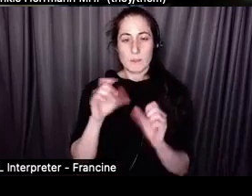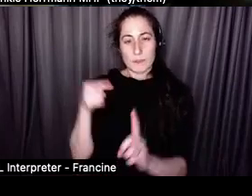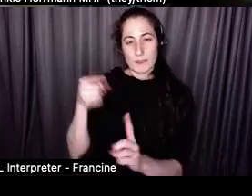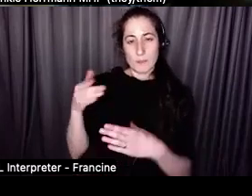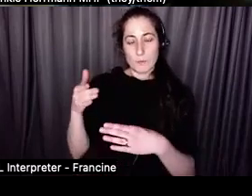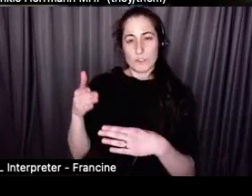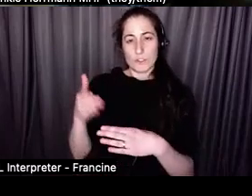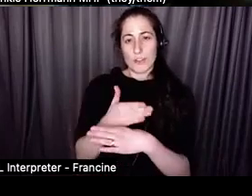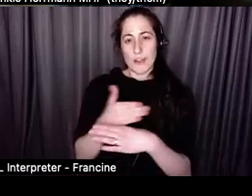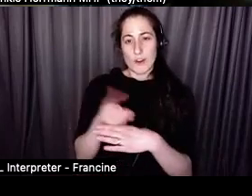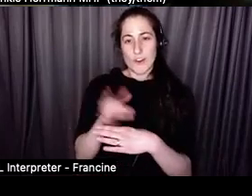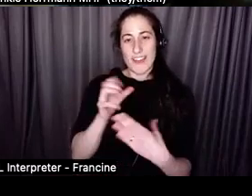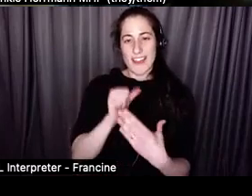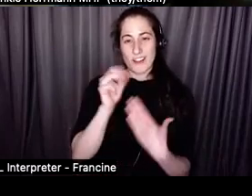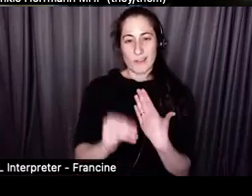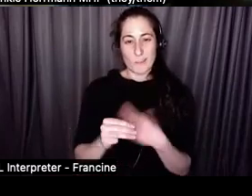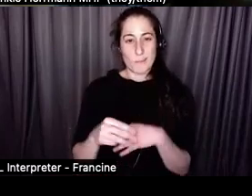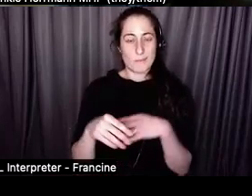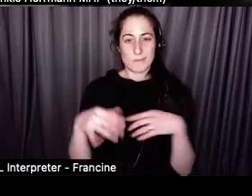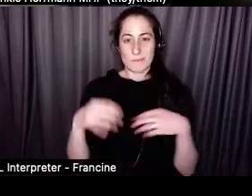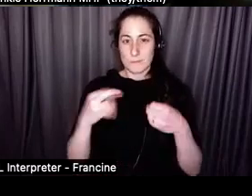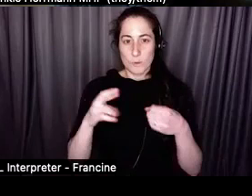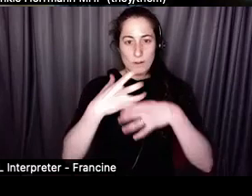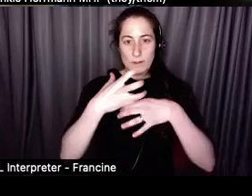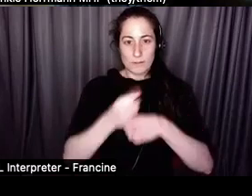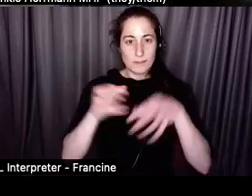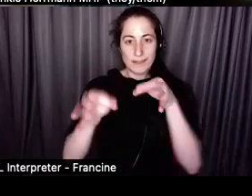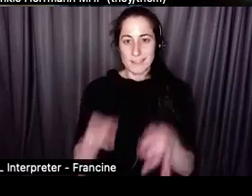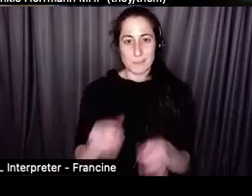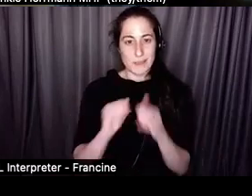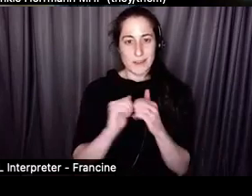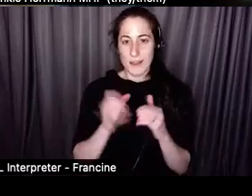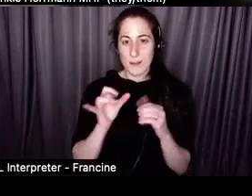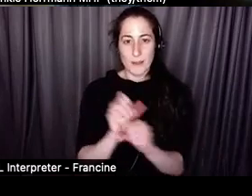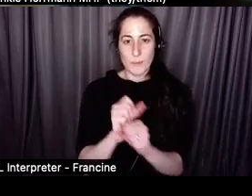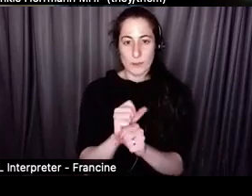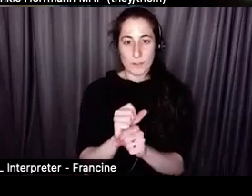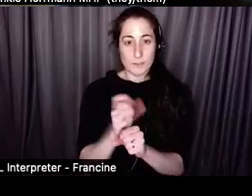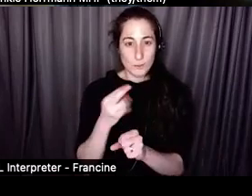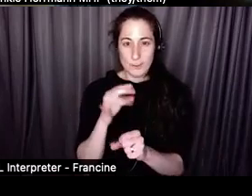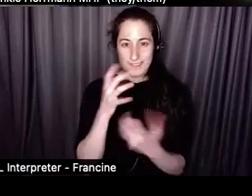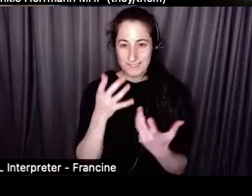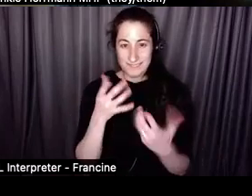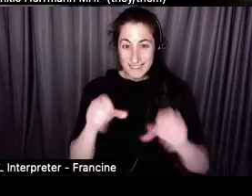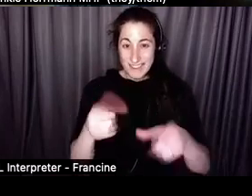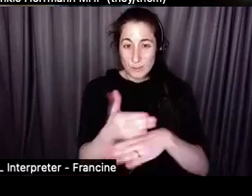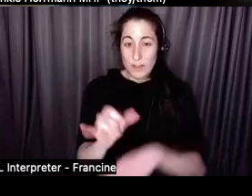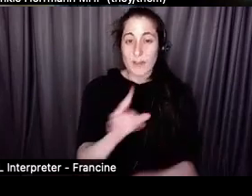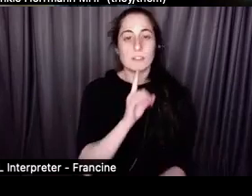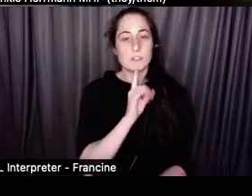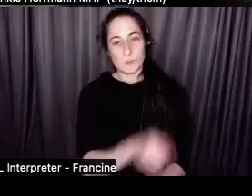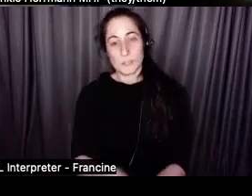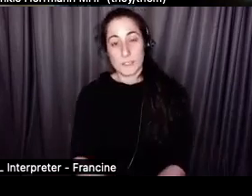the algorithm or sort of a summary of the algorithm, or is there a way to sort of do that? Yeah. Yeah, I can certainly do